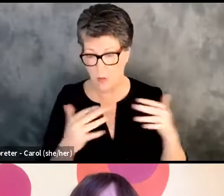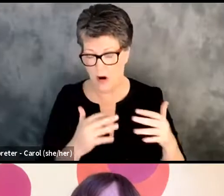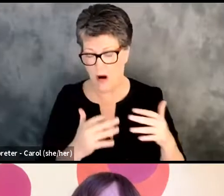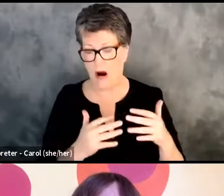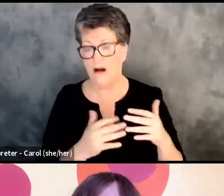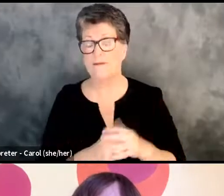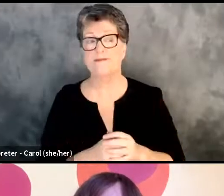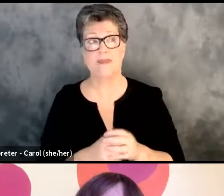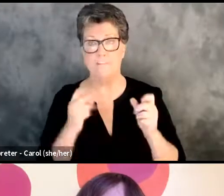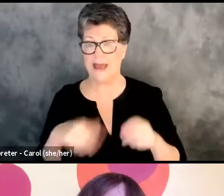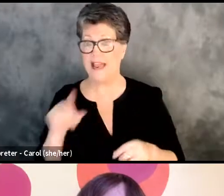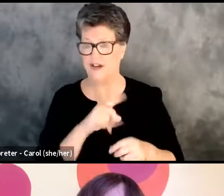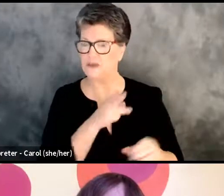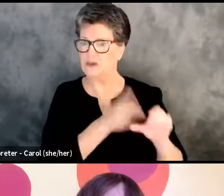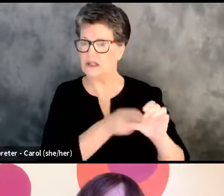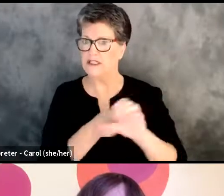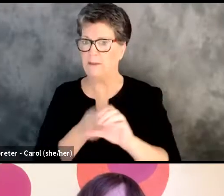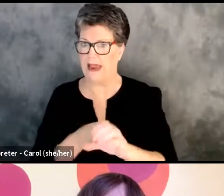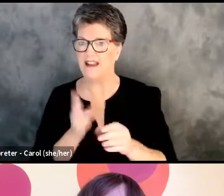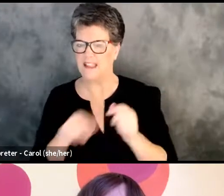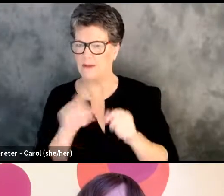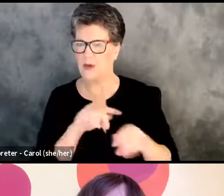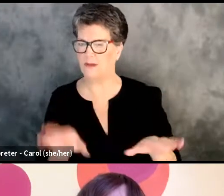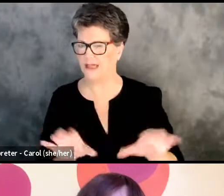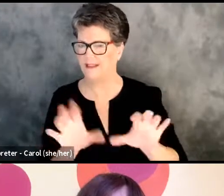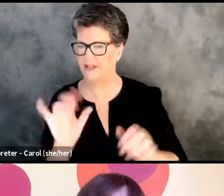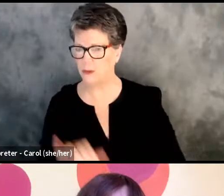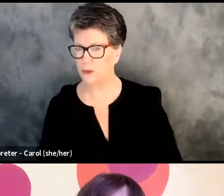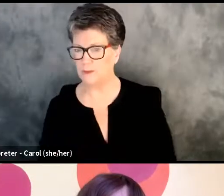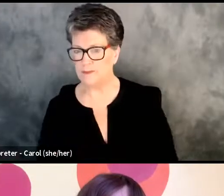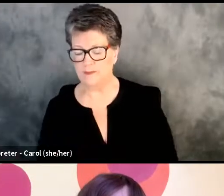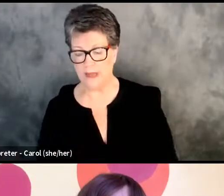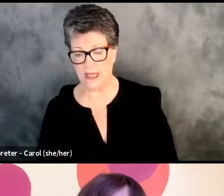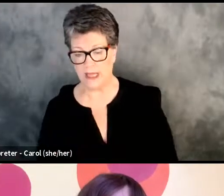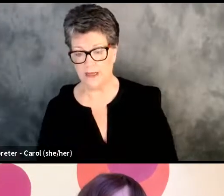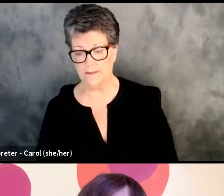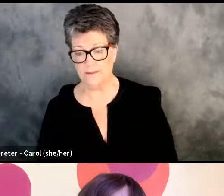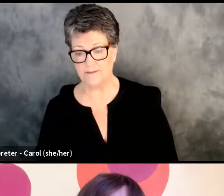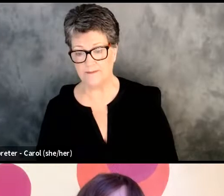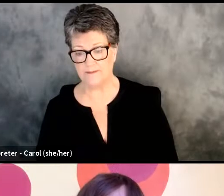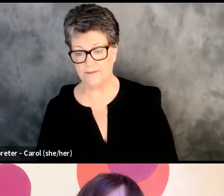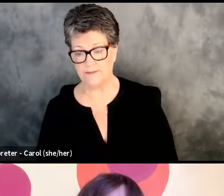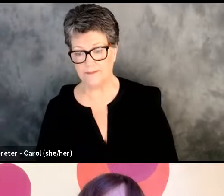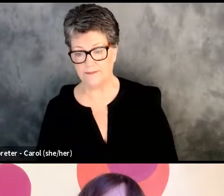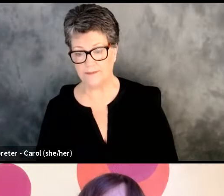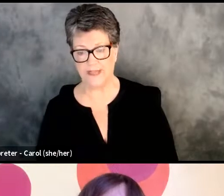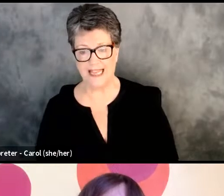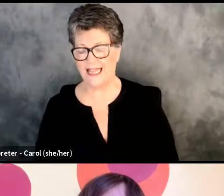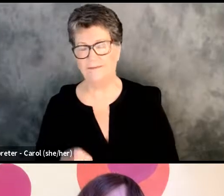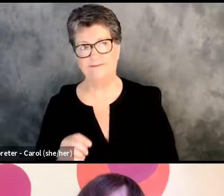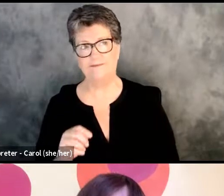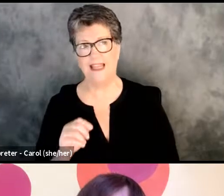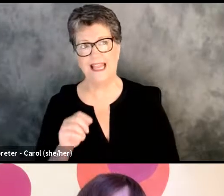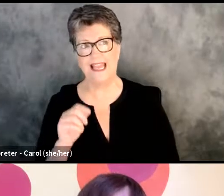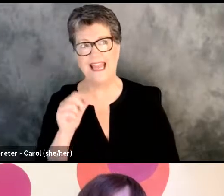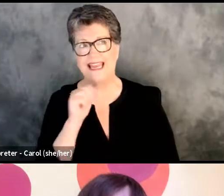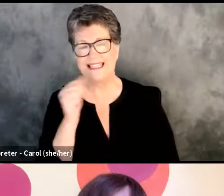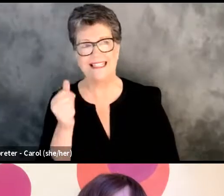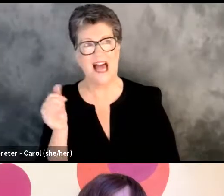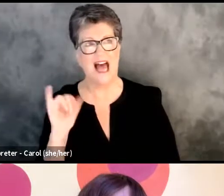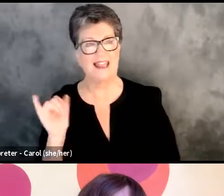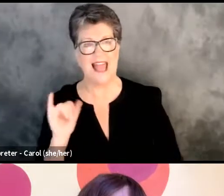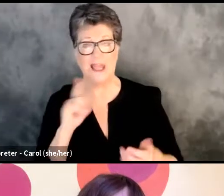and many of us were participating in some of those activities. I think, it's not that we did it with